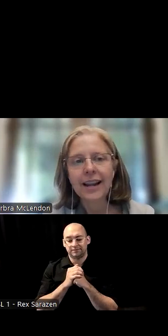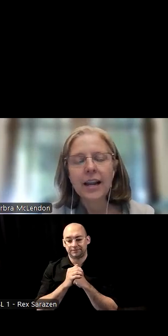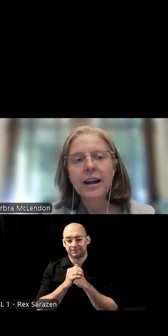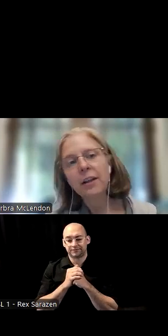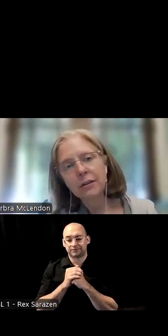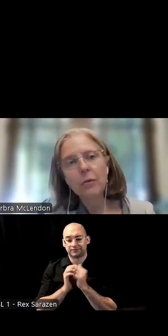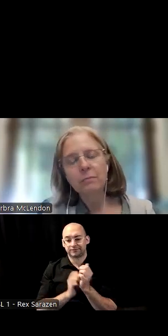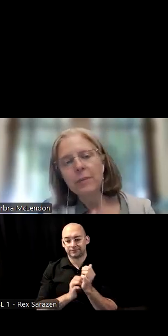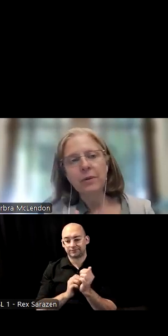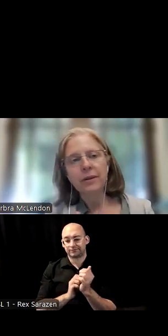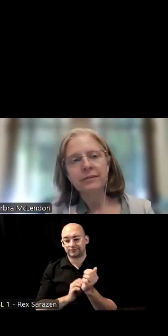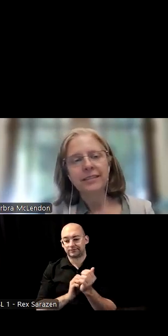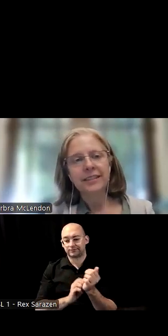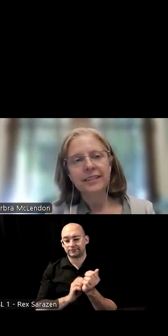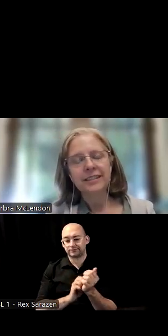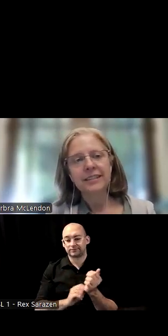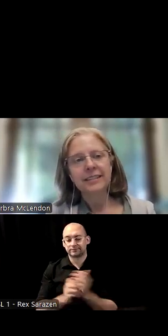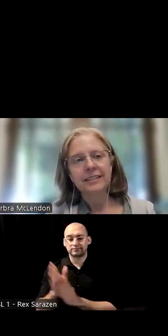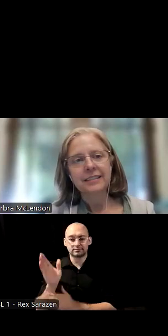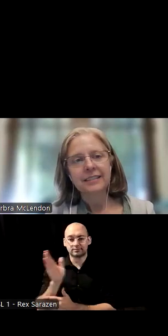Okay. Back one.